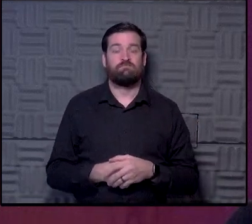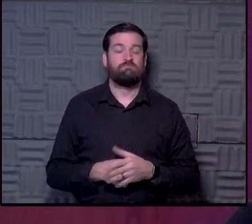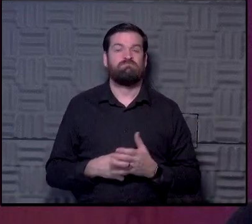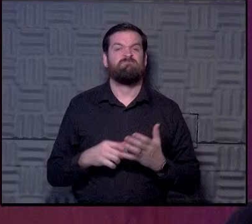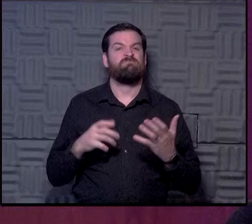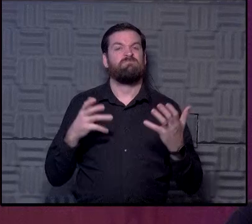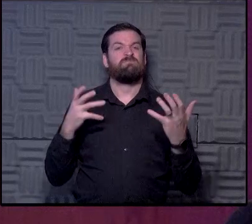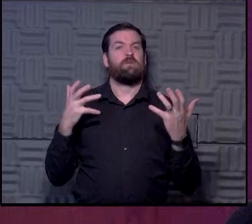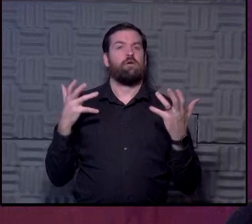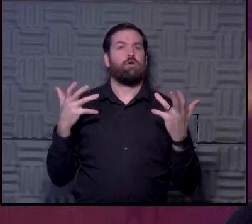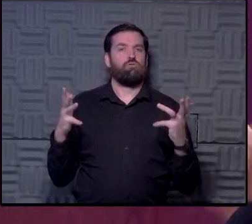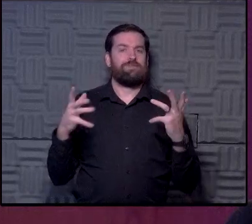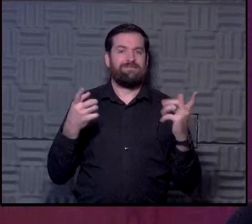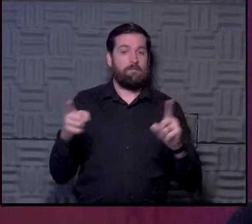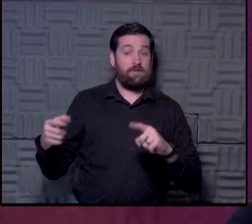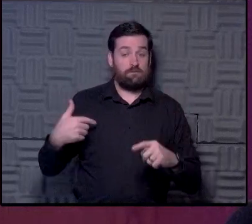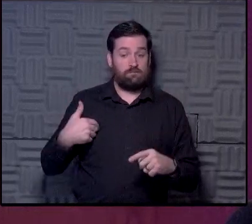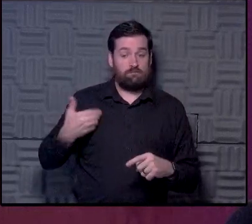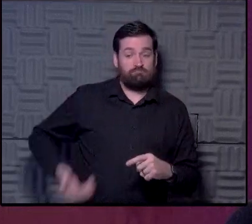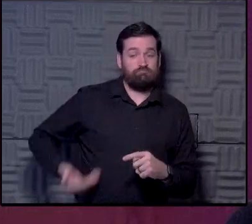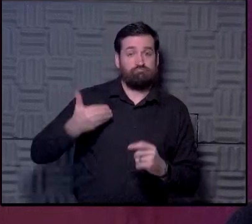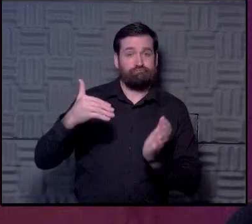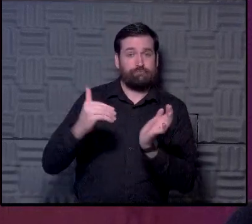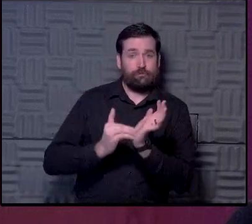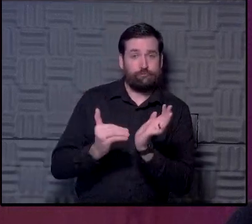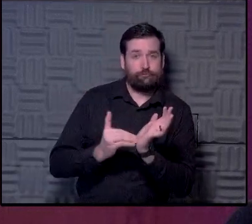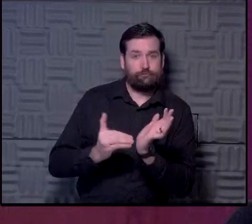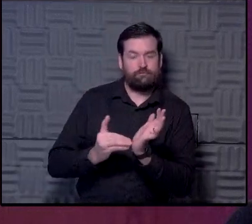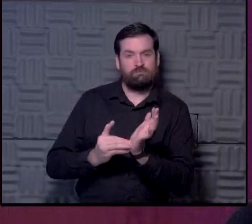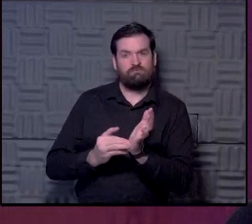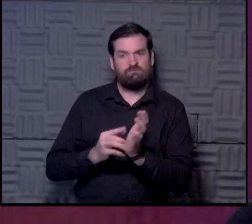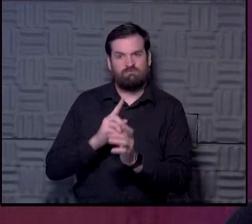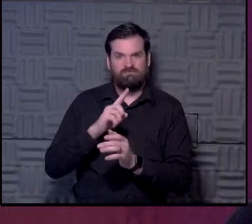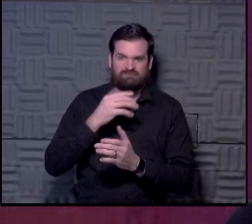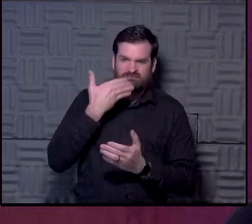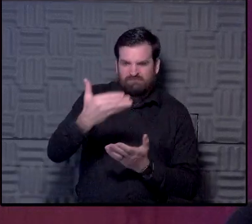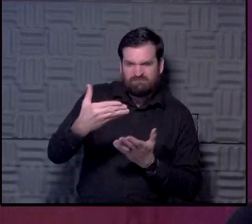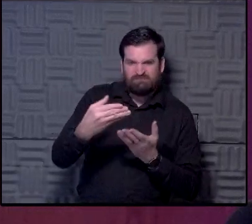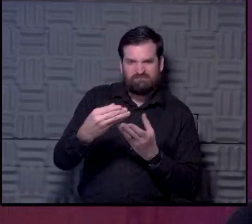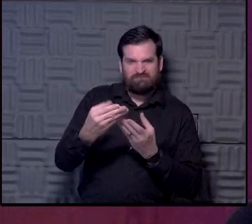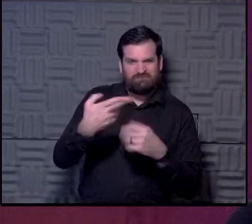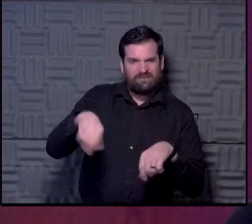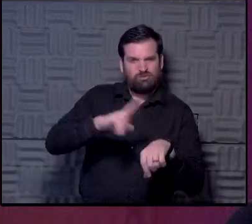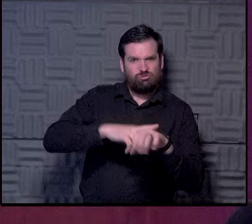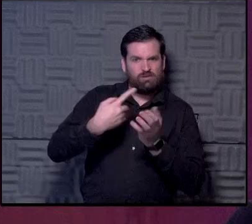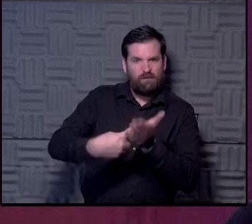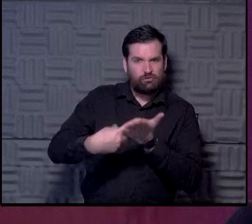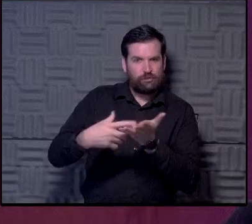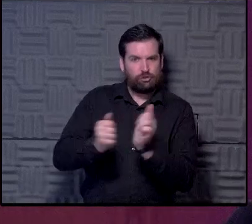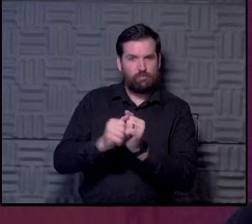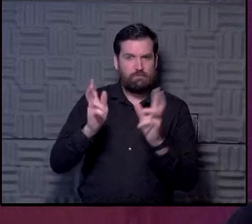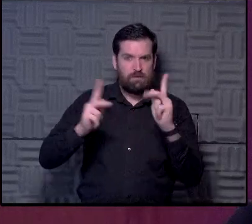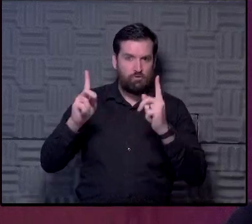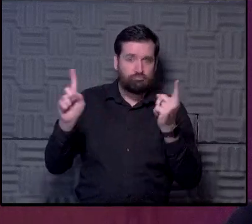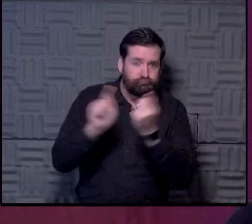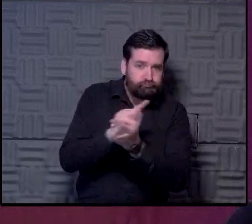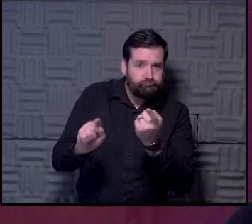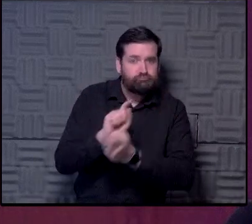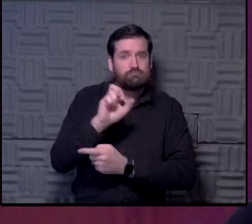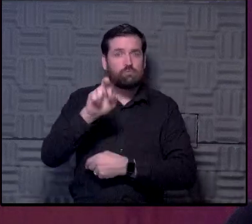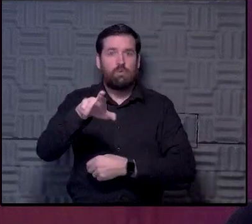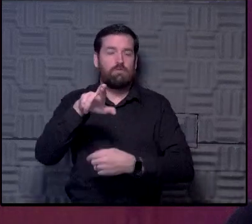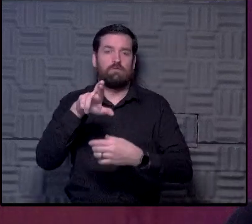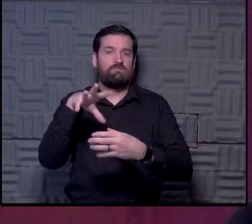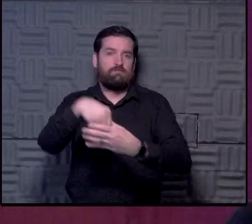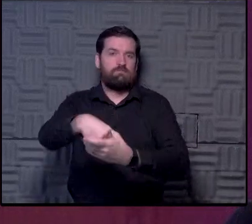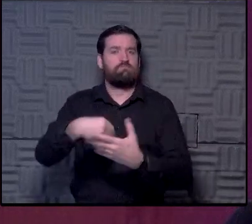already happening, us as physicians having, genuine organic conversations with the people we run into or are part of